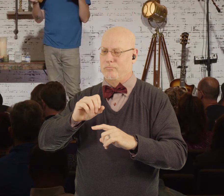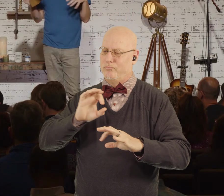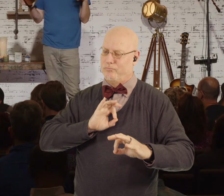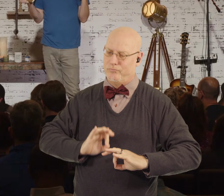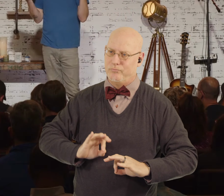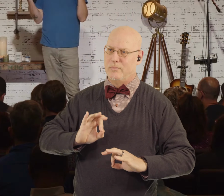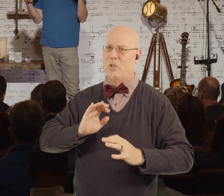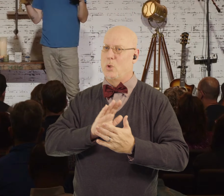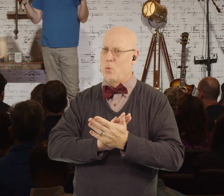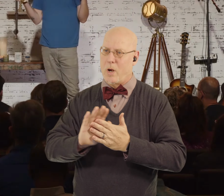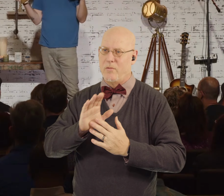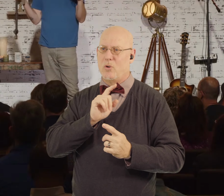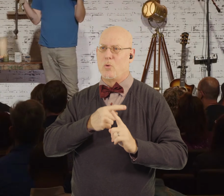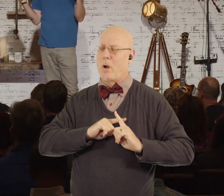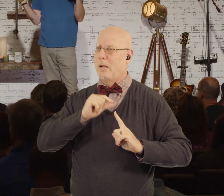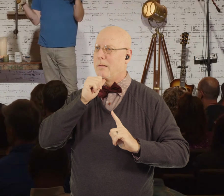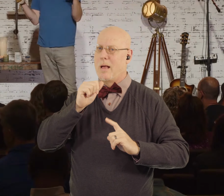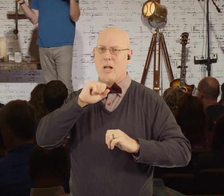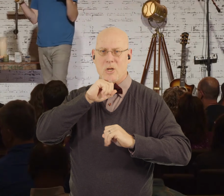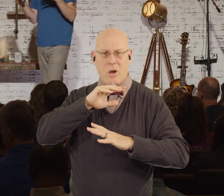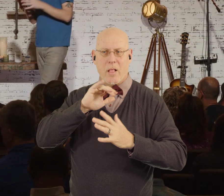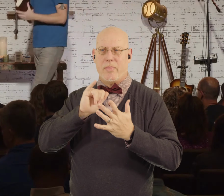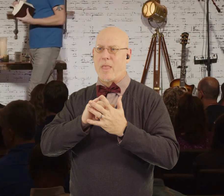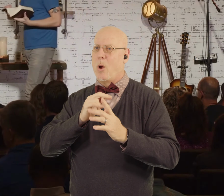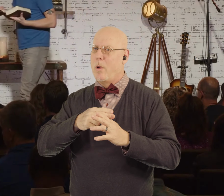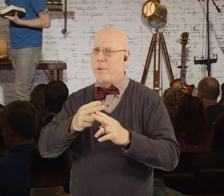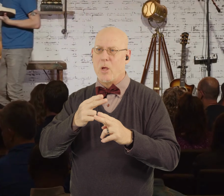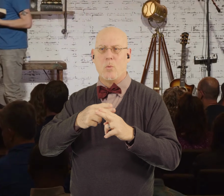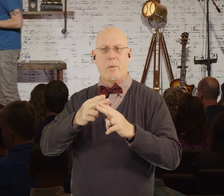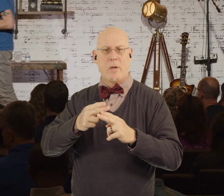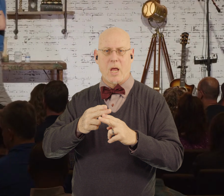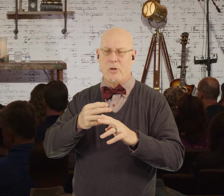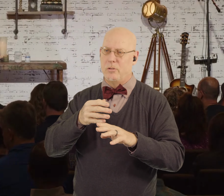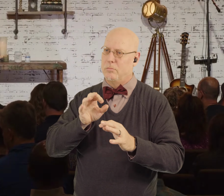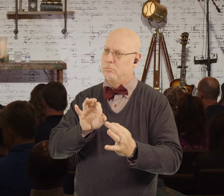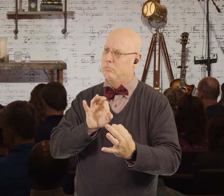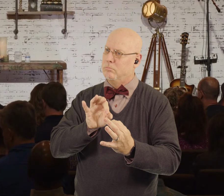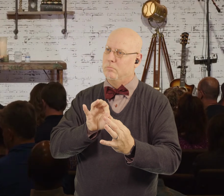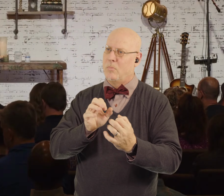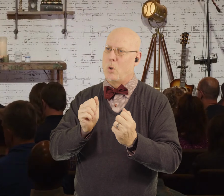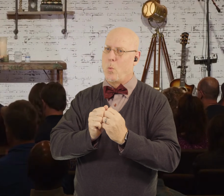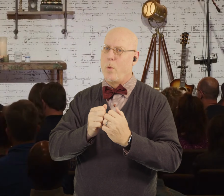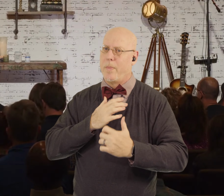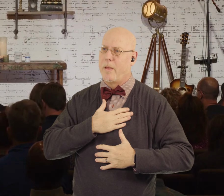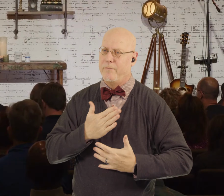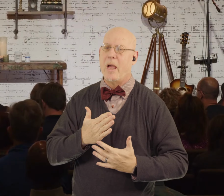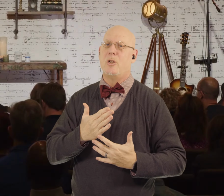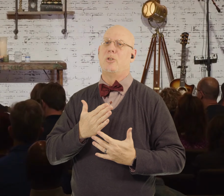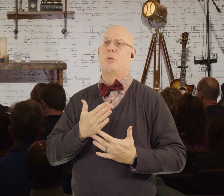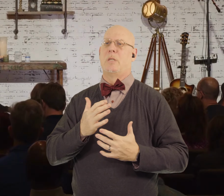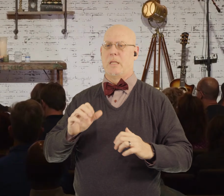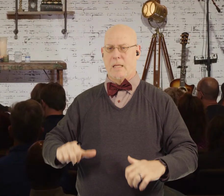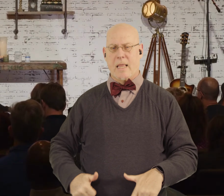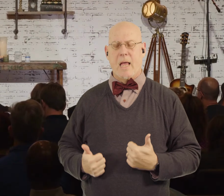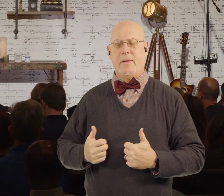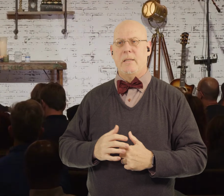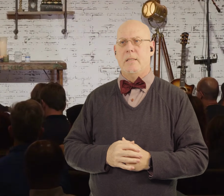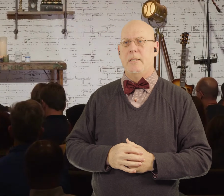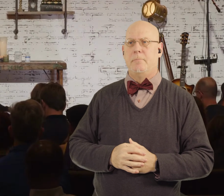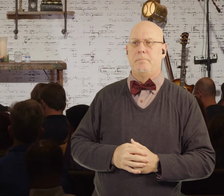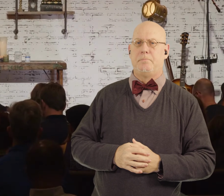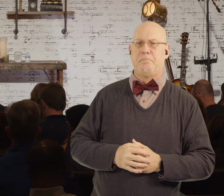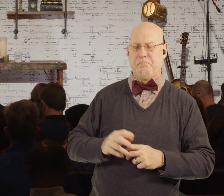not blemished their garments of righteousness in Christ. They have not tarnished that reputation. Their reputation lines up with their confession